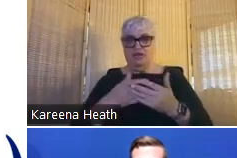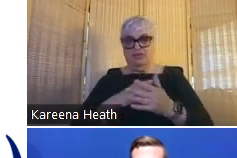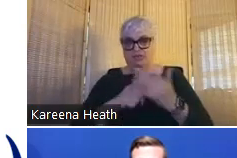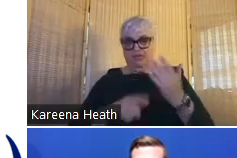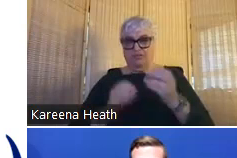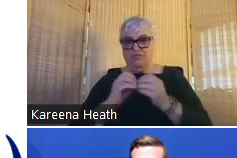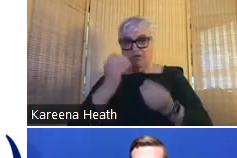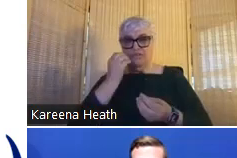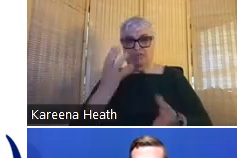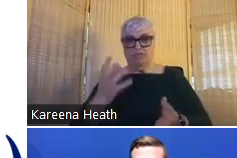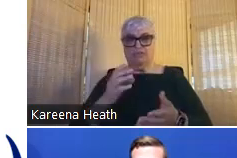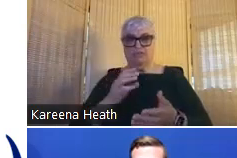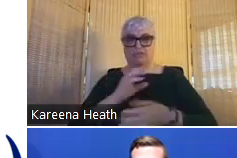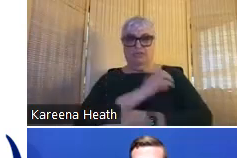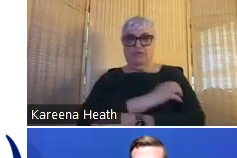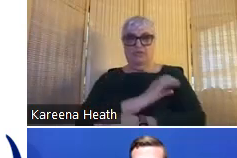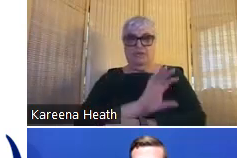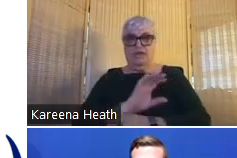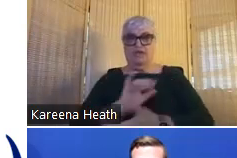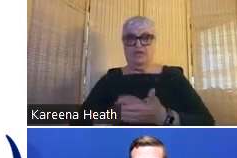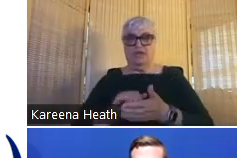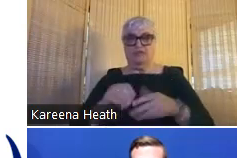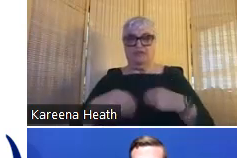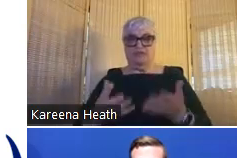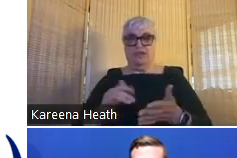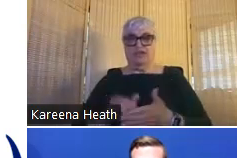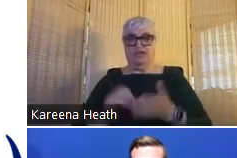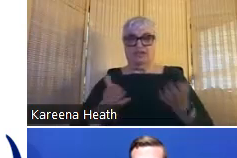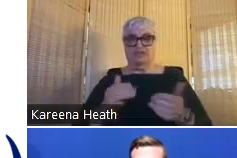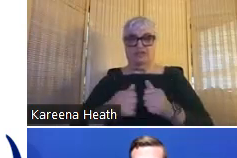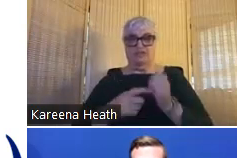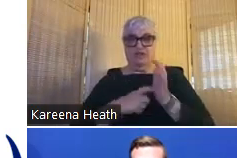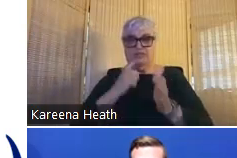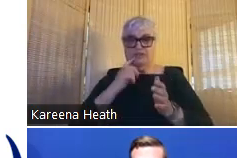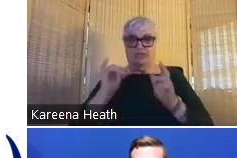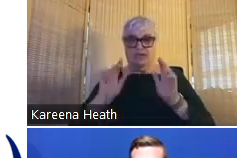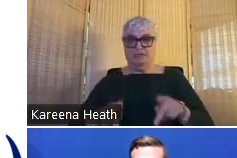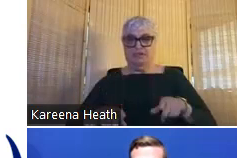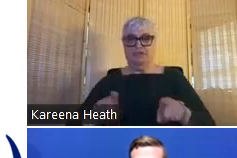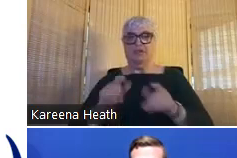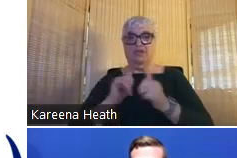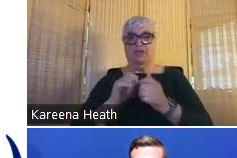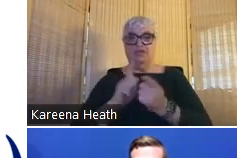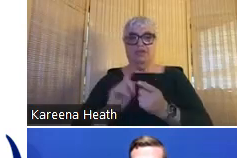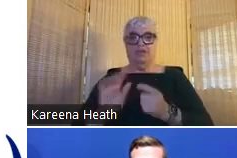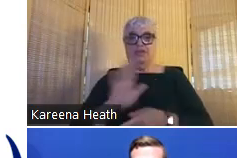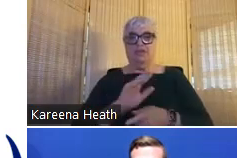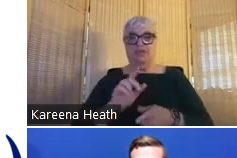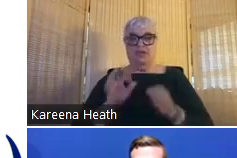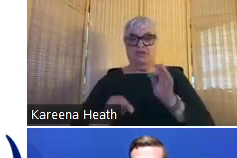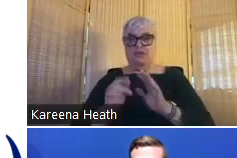to empower the provider to provide the services that are required for the individual while still meeting their court-ordered